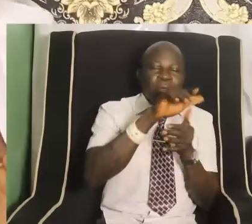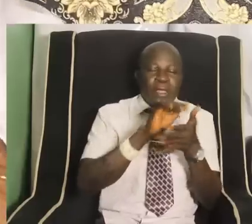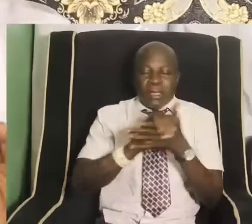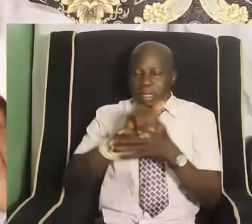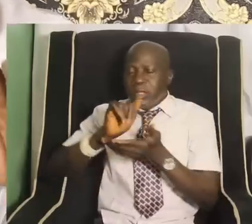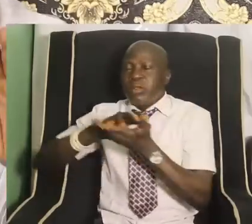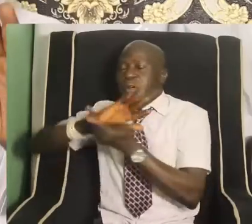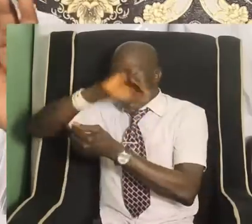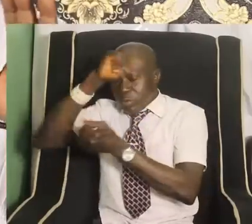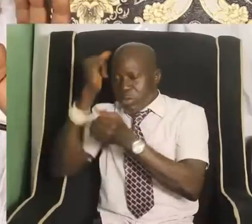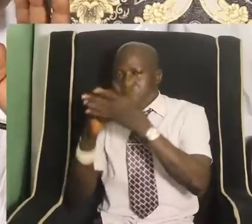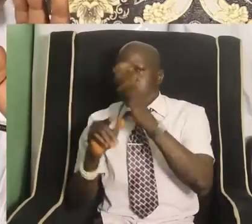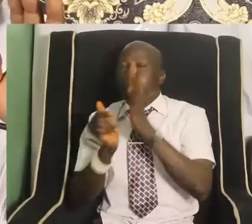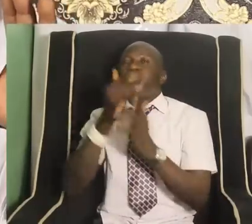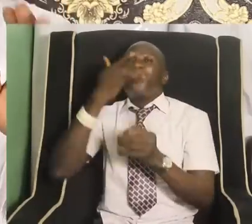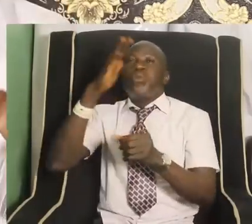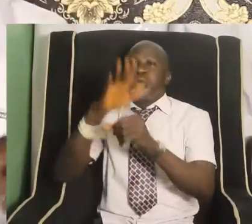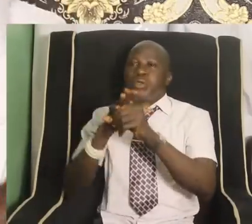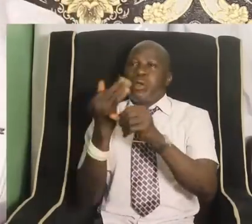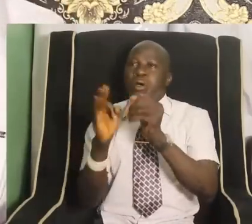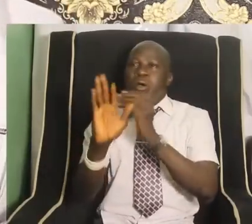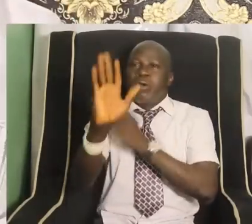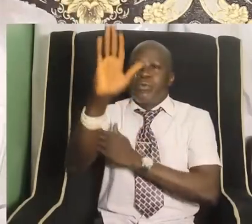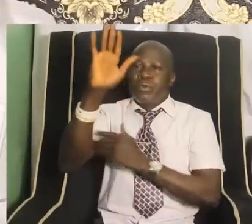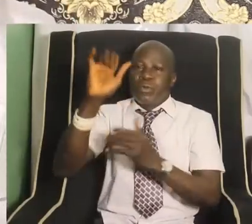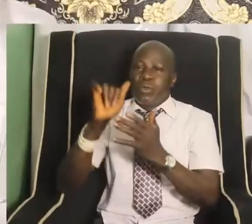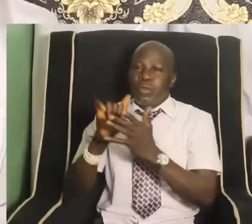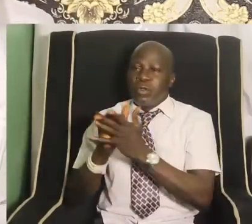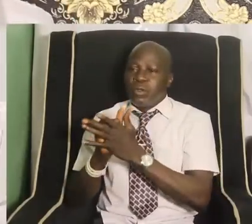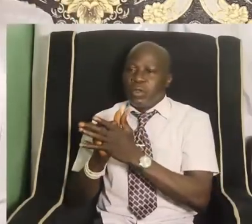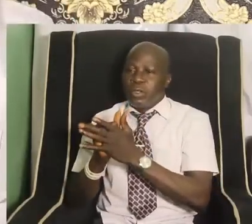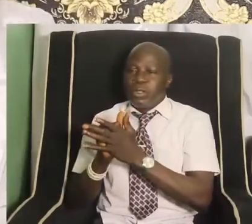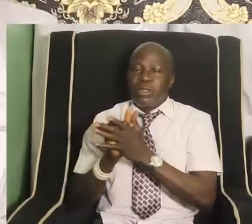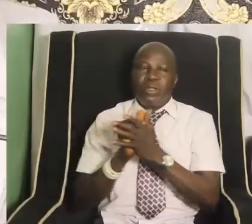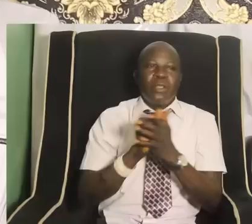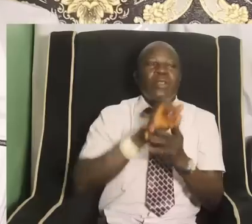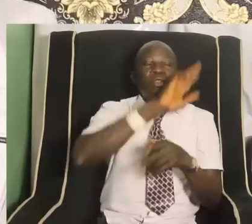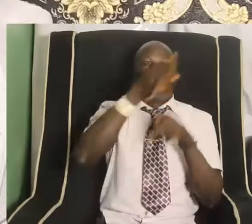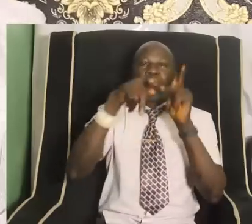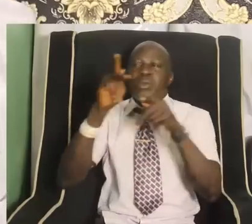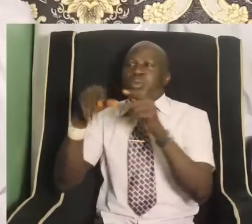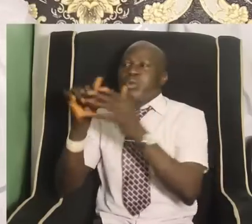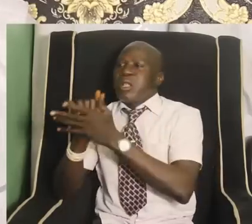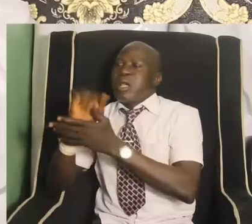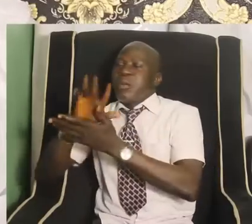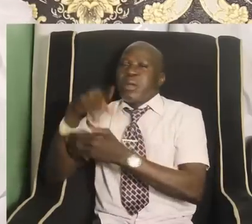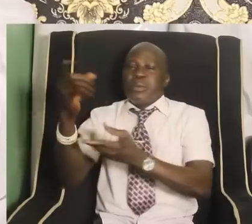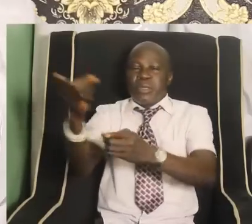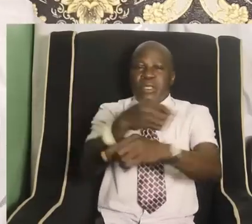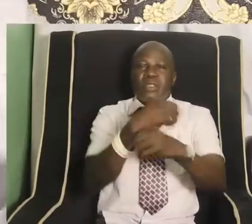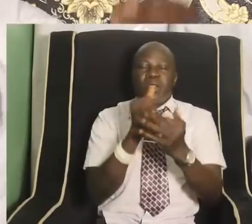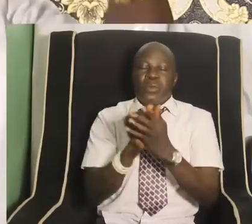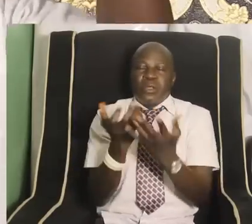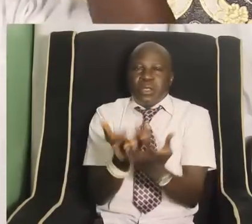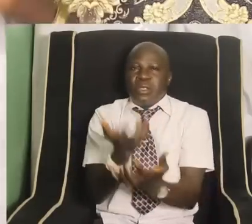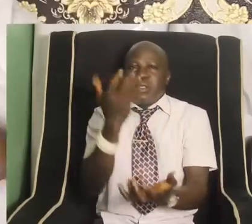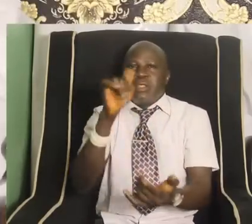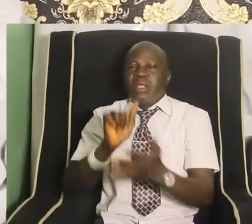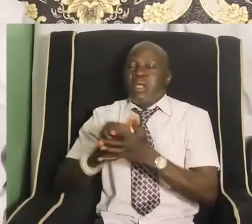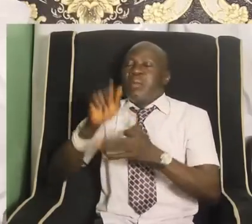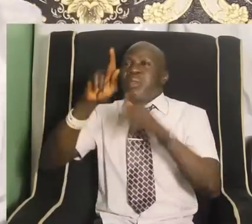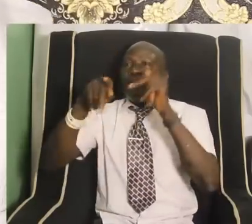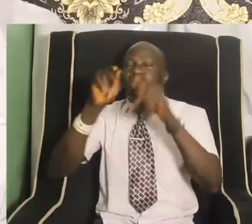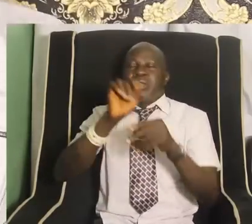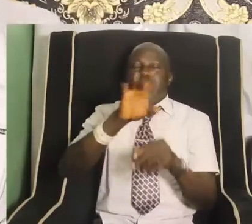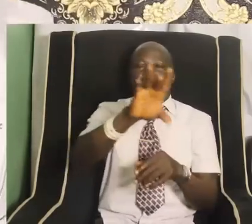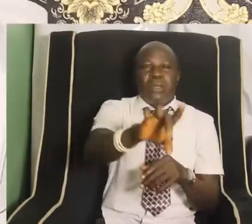fun. Those of you that have the promise of glory. Eyin ti akosile ola nbe fun. Those of you that have been destined for riches. Eyin ti ayan